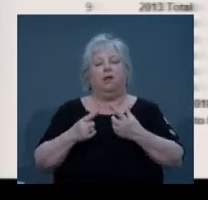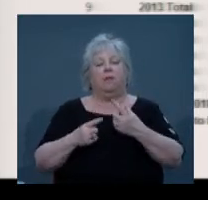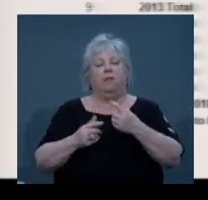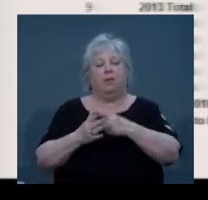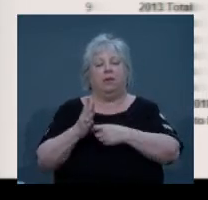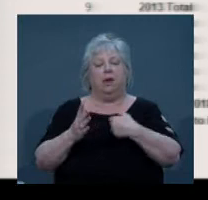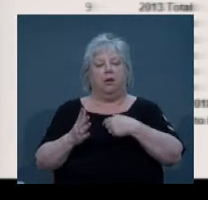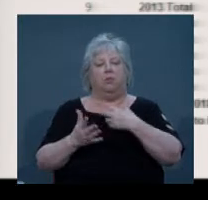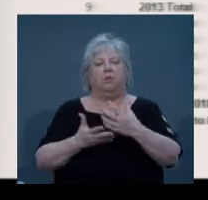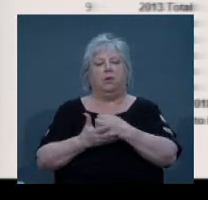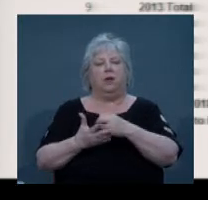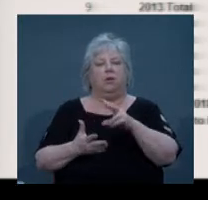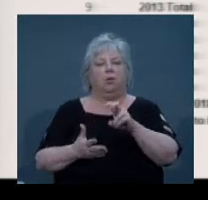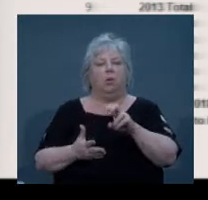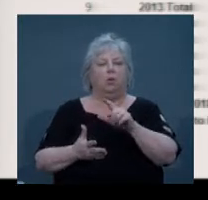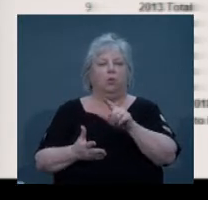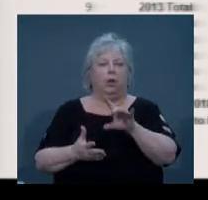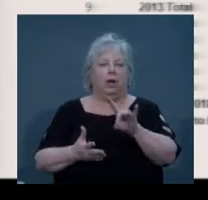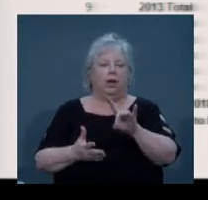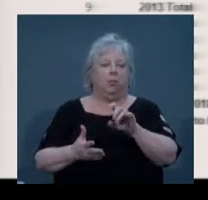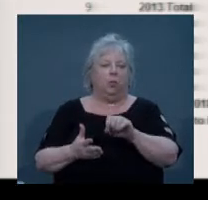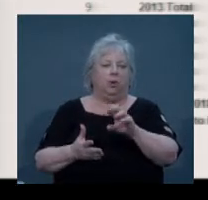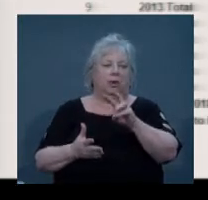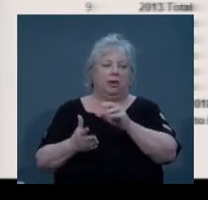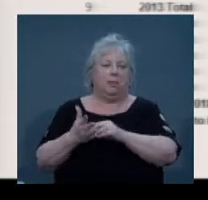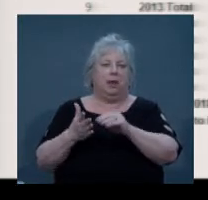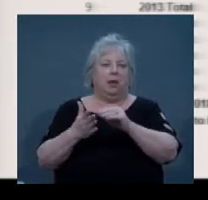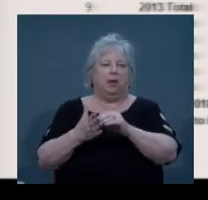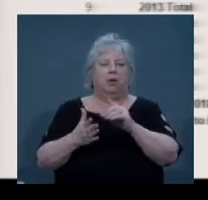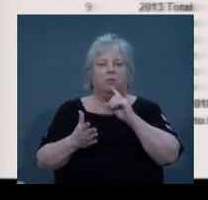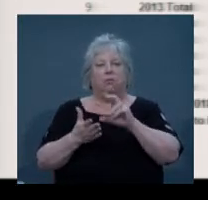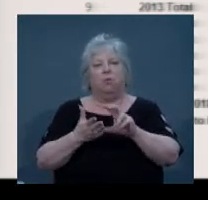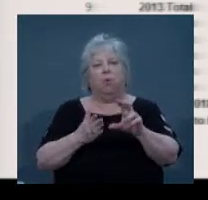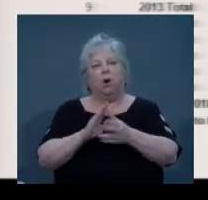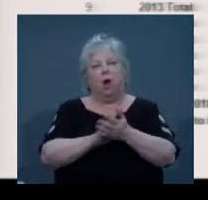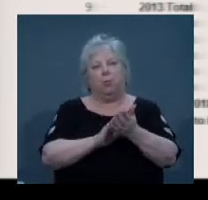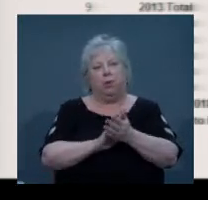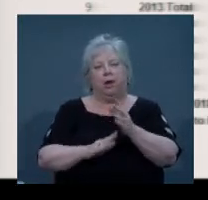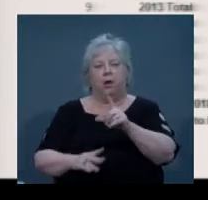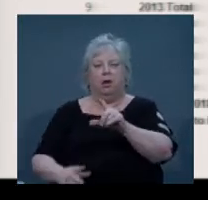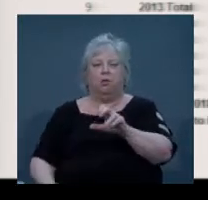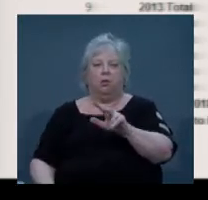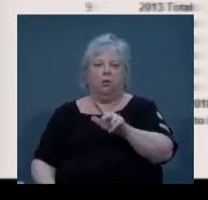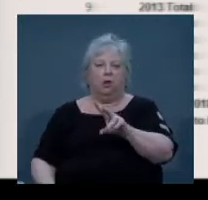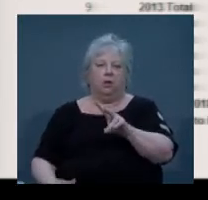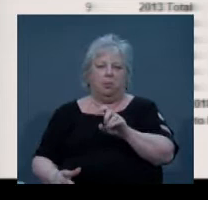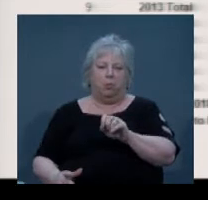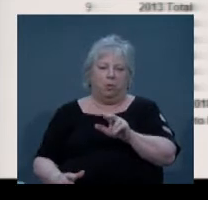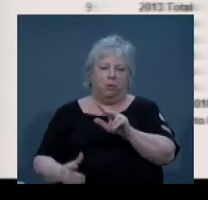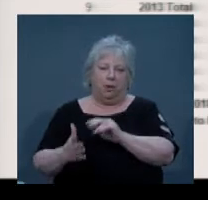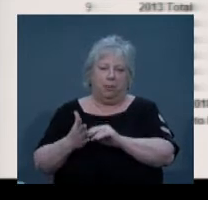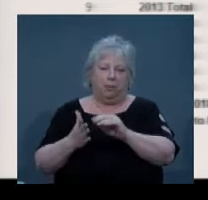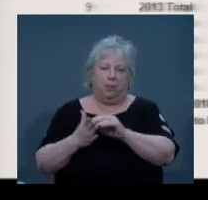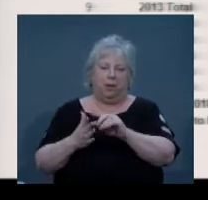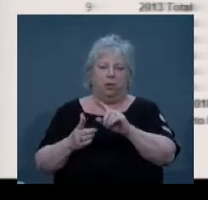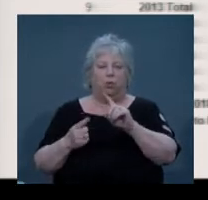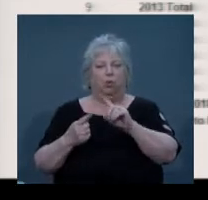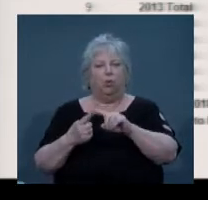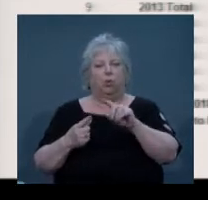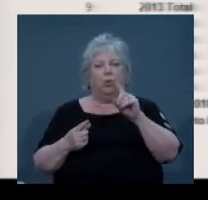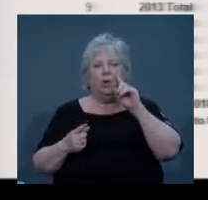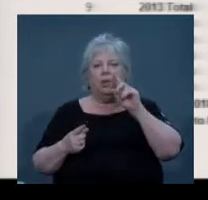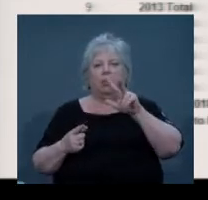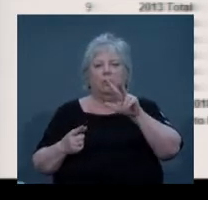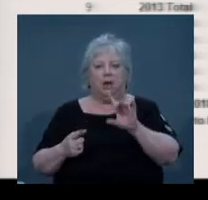collected 228.6 million toward operations, 137.3 million toward the 3/8 cent